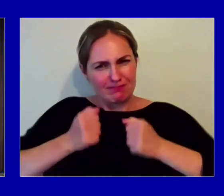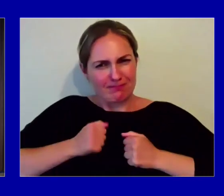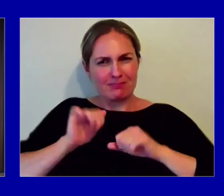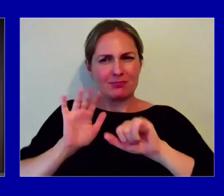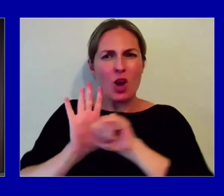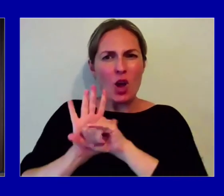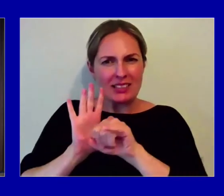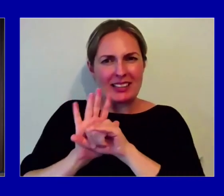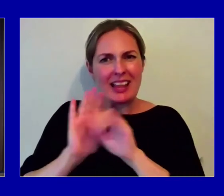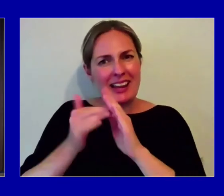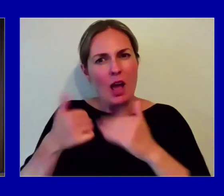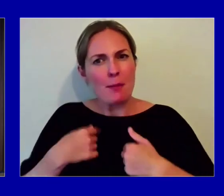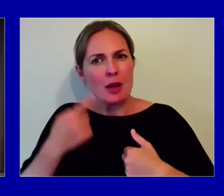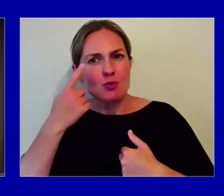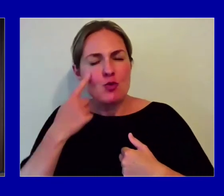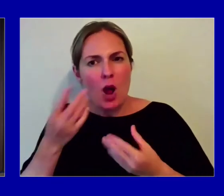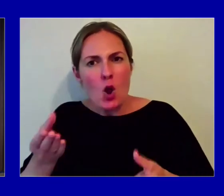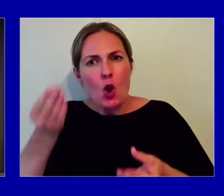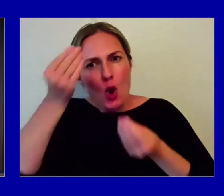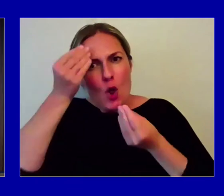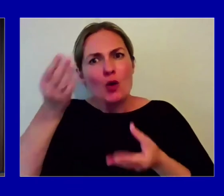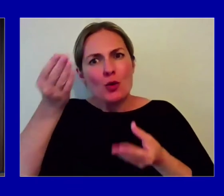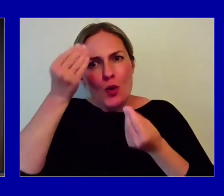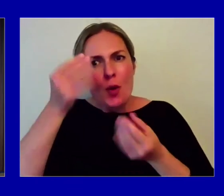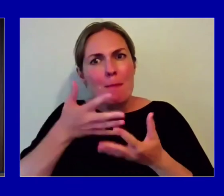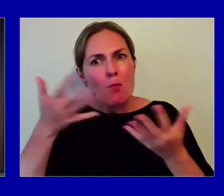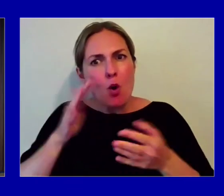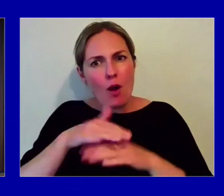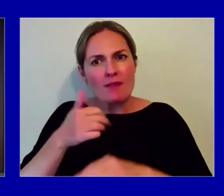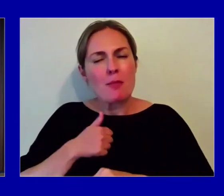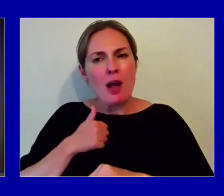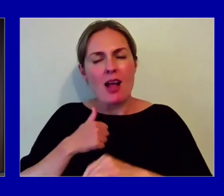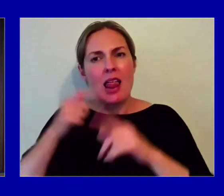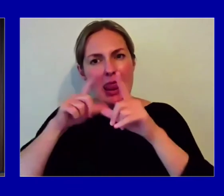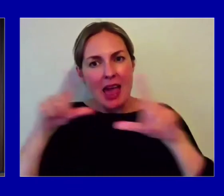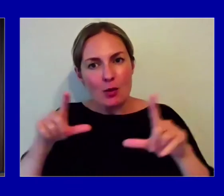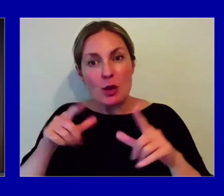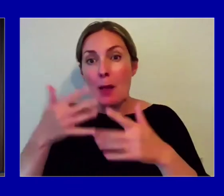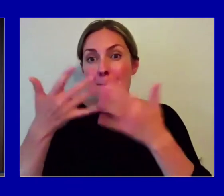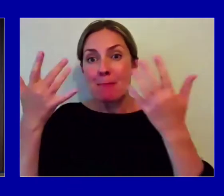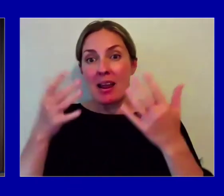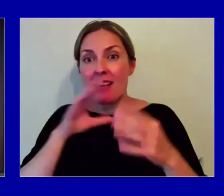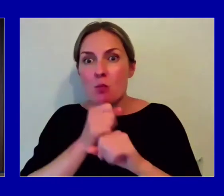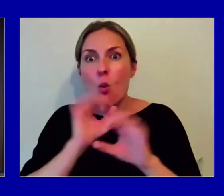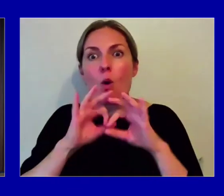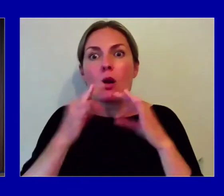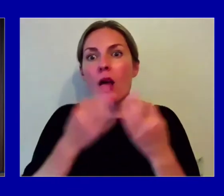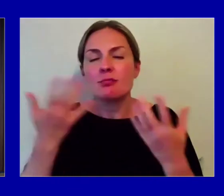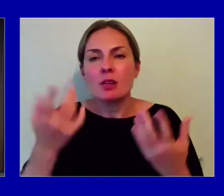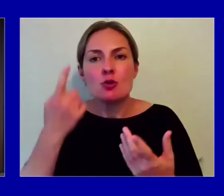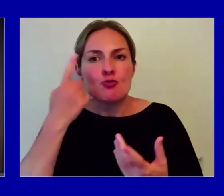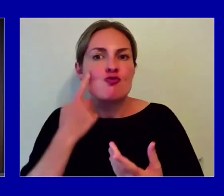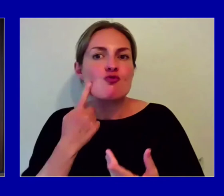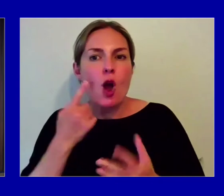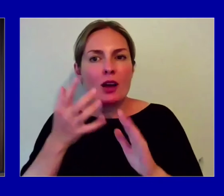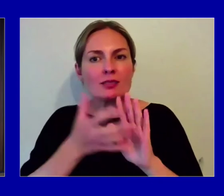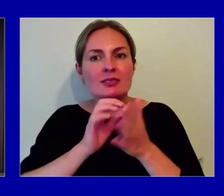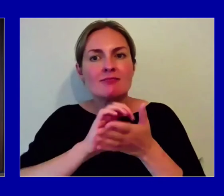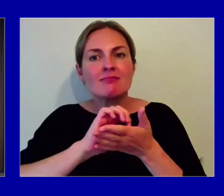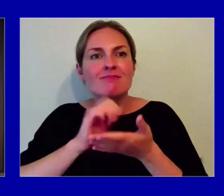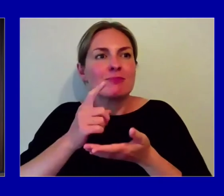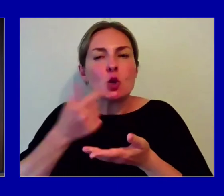from agencies that are wanting to use our language and I'm saying, no, you can't use our language because our elders, they